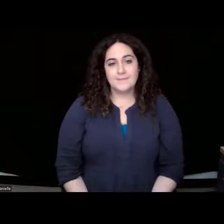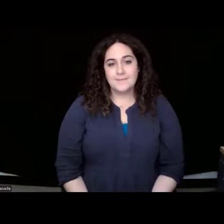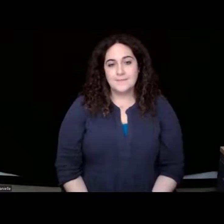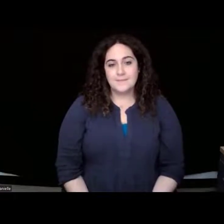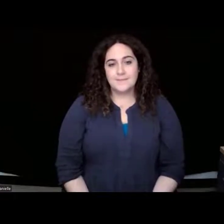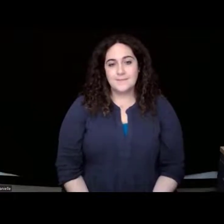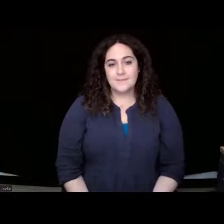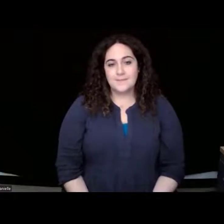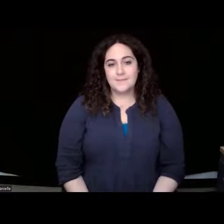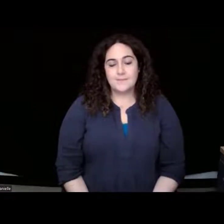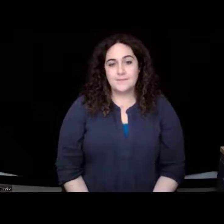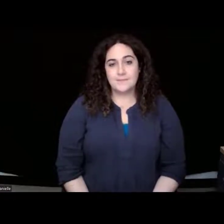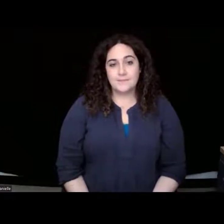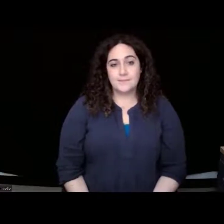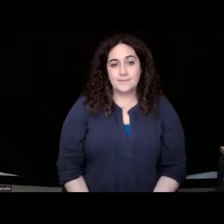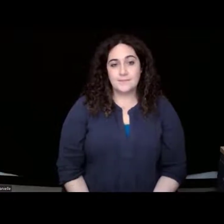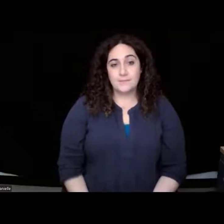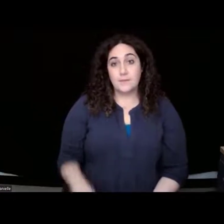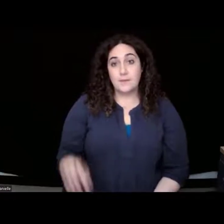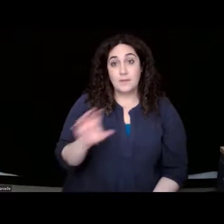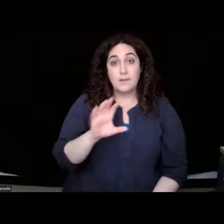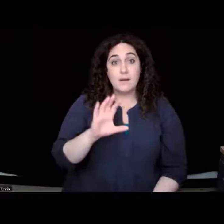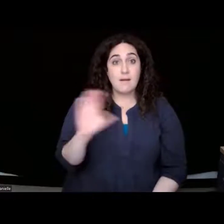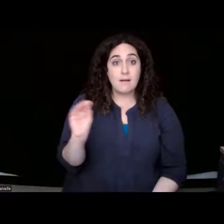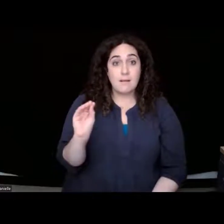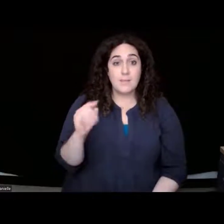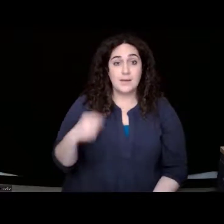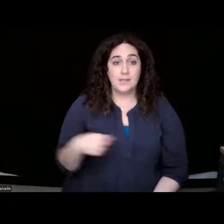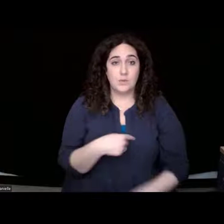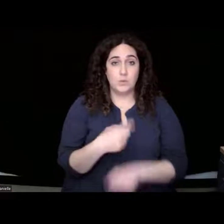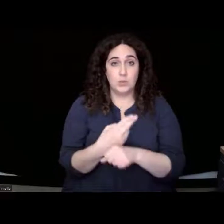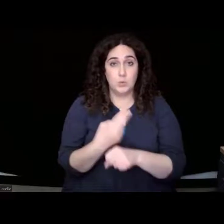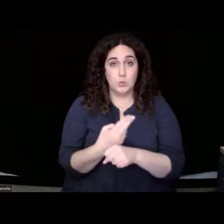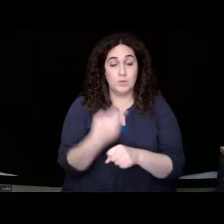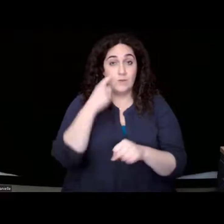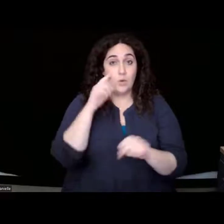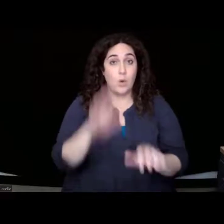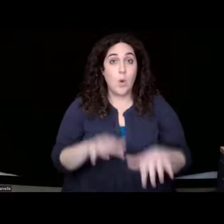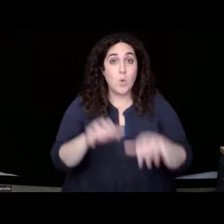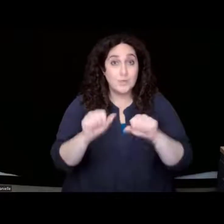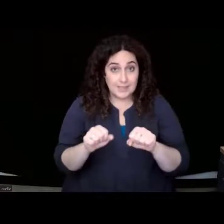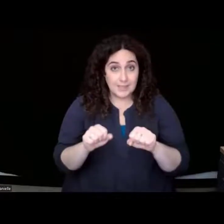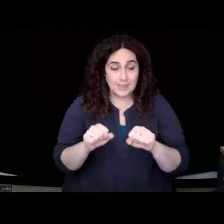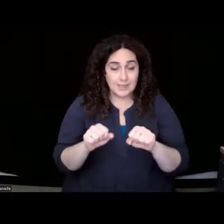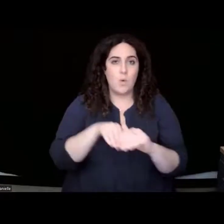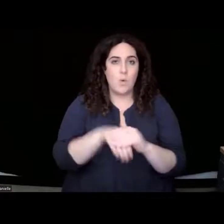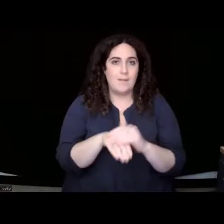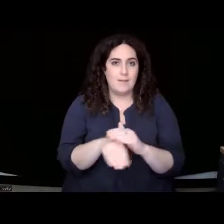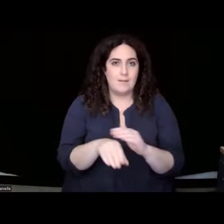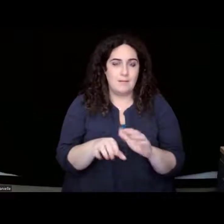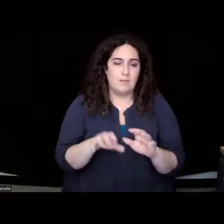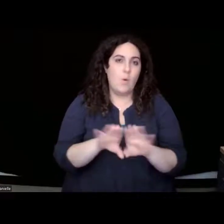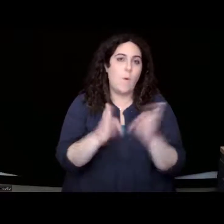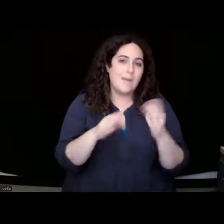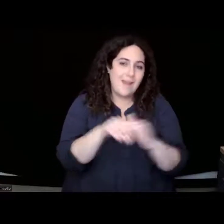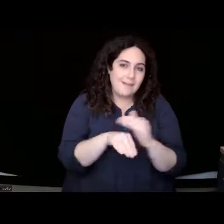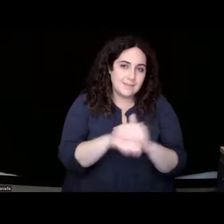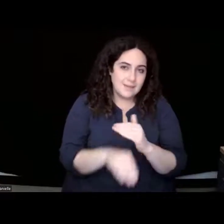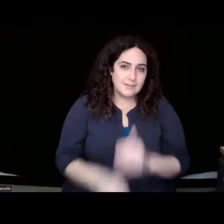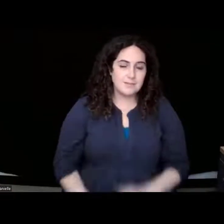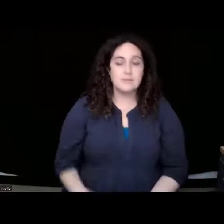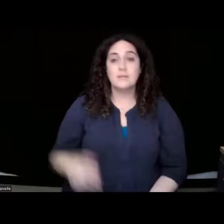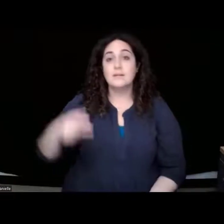company that we use to host our open access journals, as they rasterize the PDFs that go up